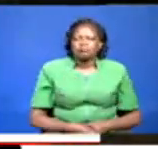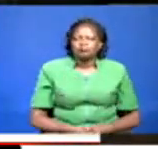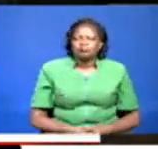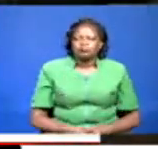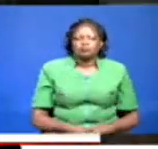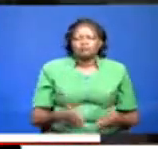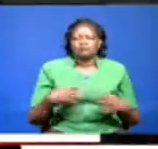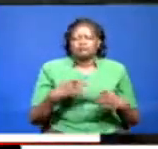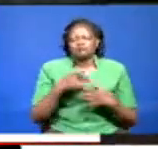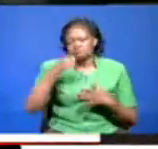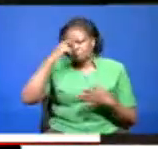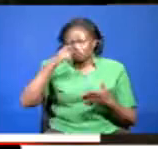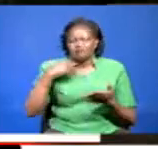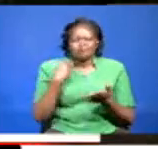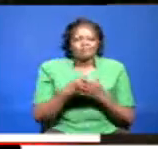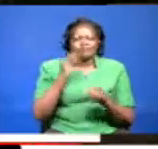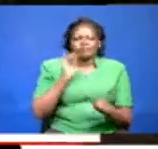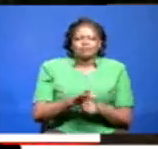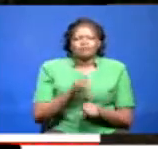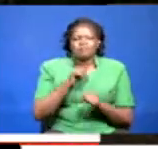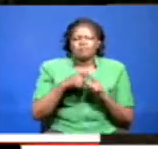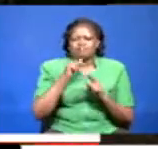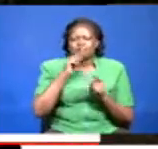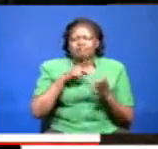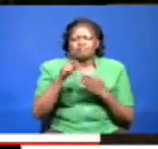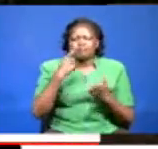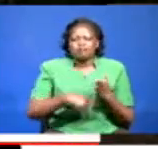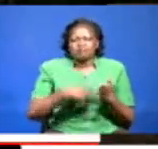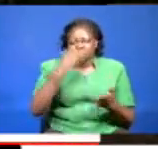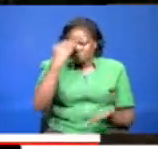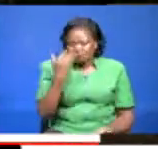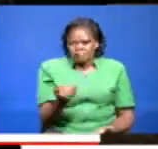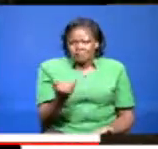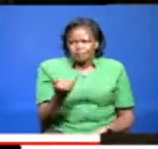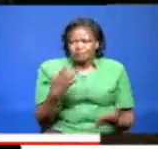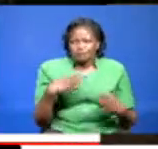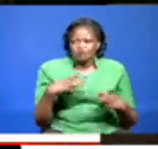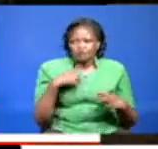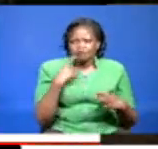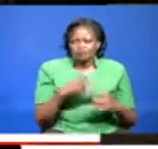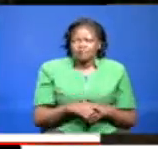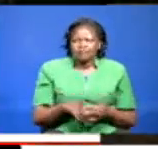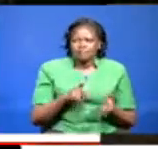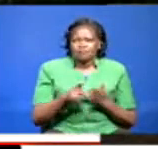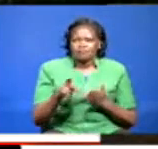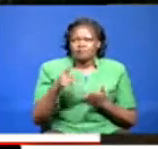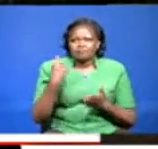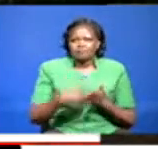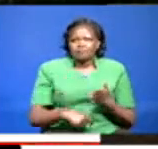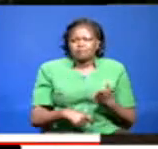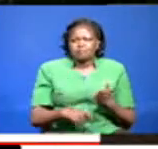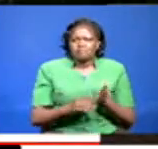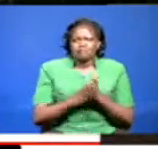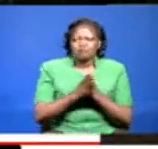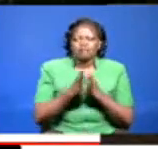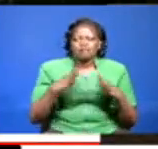who earn a lot of money but they don't pay the taxes, because you realize that the people who pay their taxes passionately are the